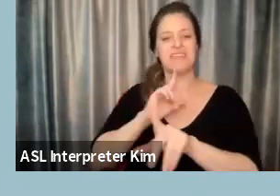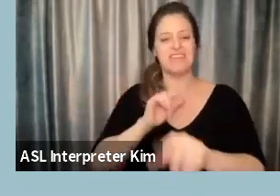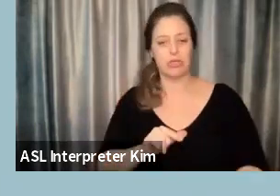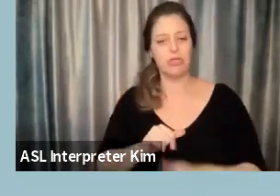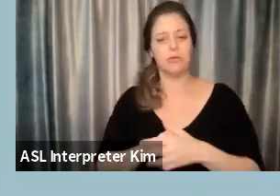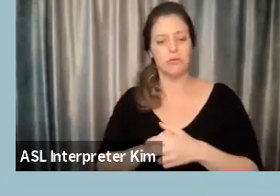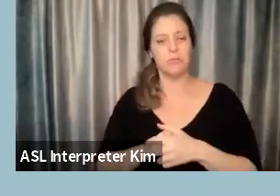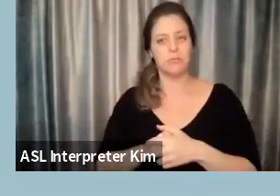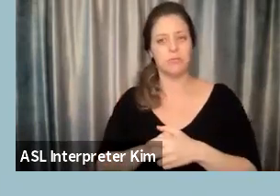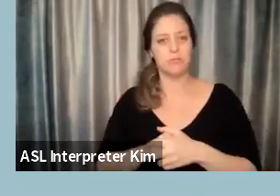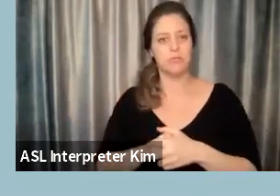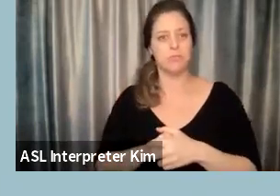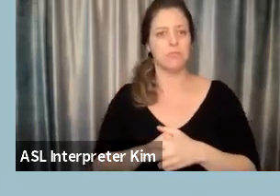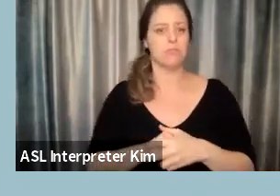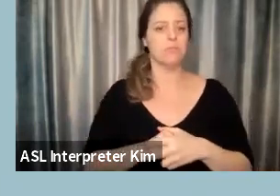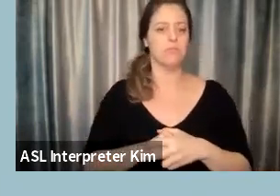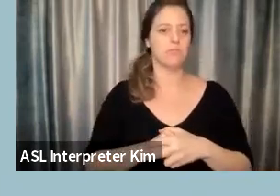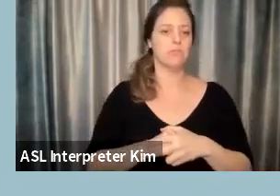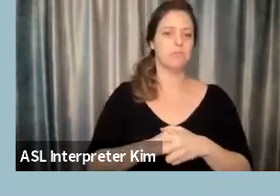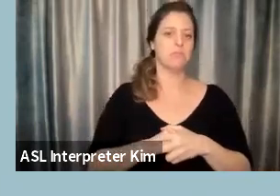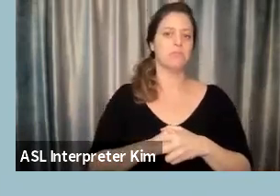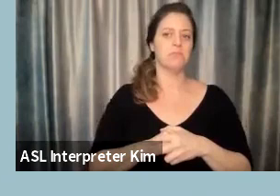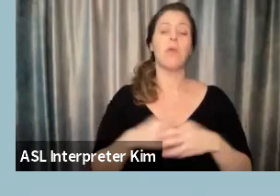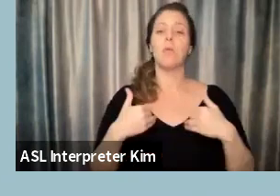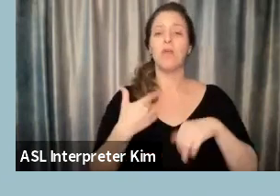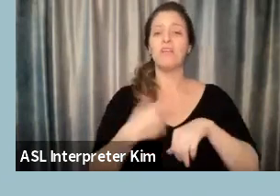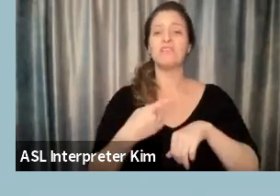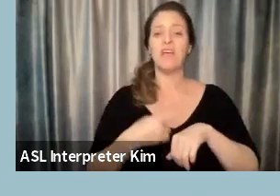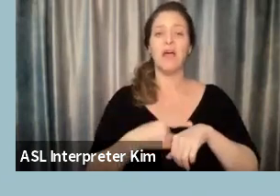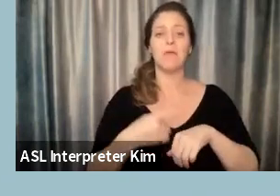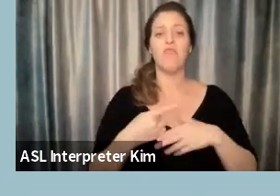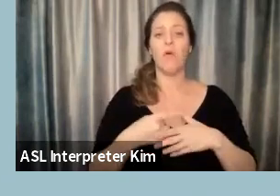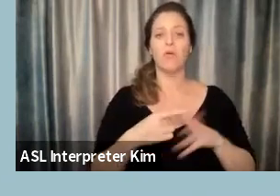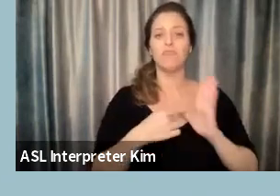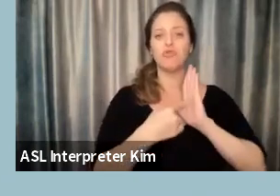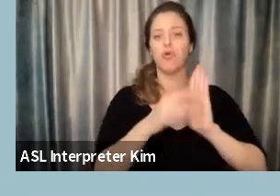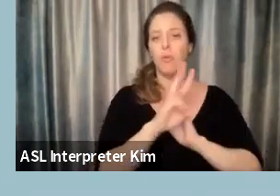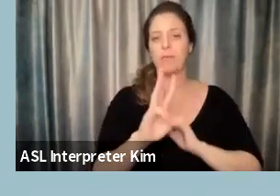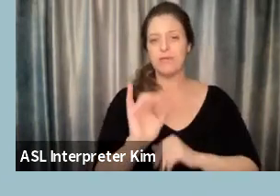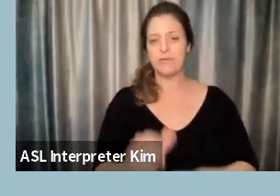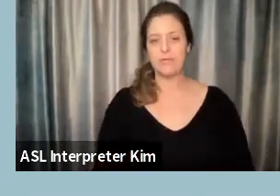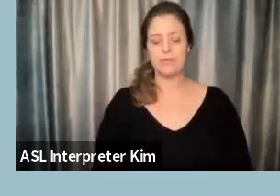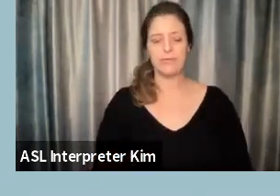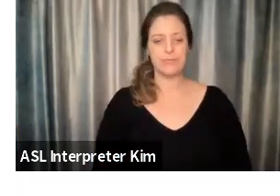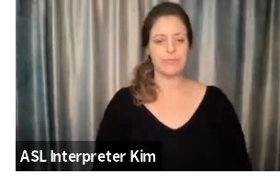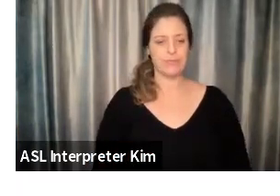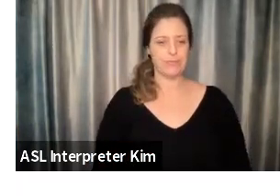we still have time to kind of go and walk through the website itself as well in a little bit.